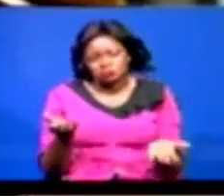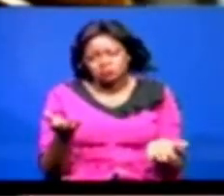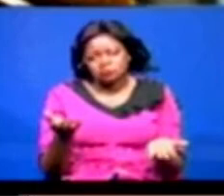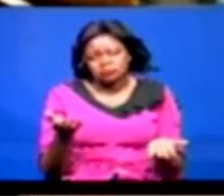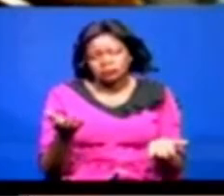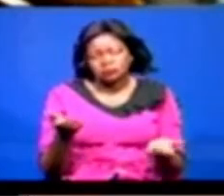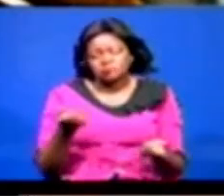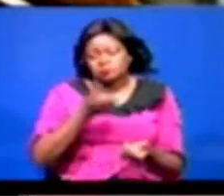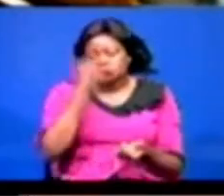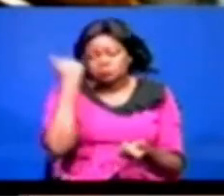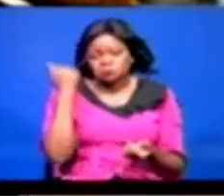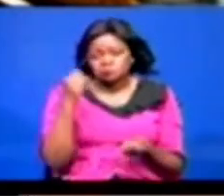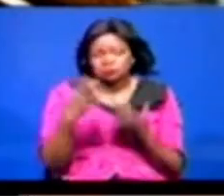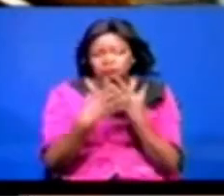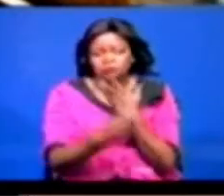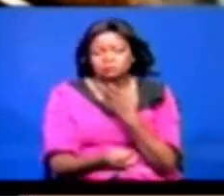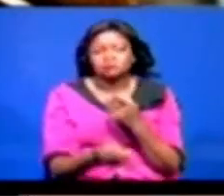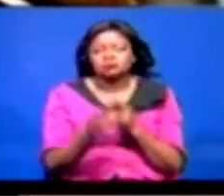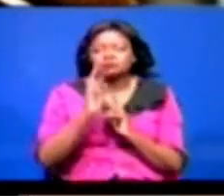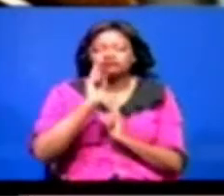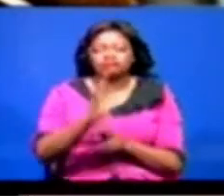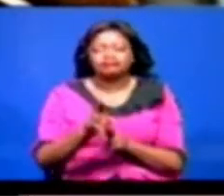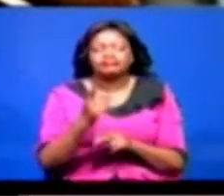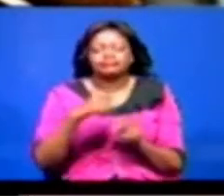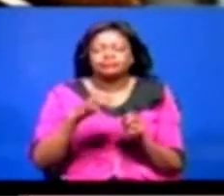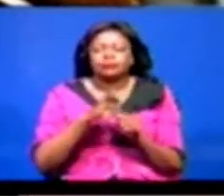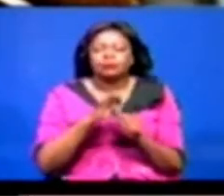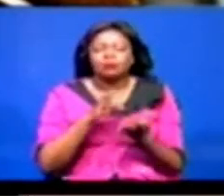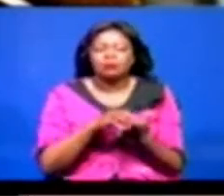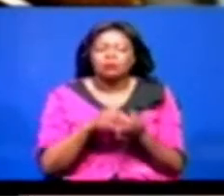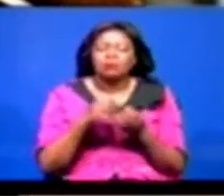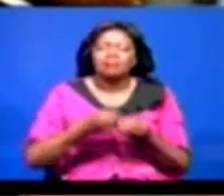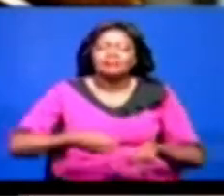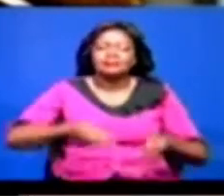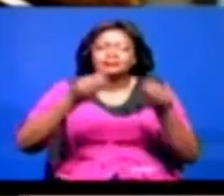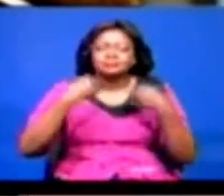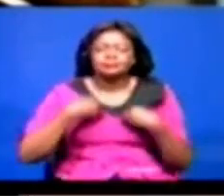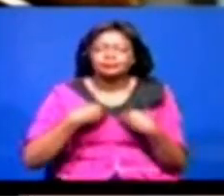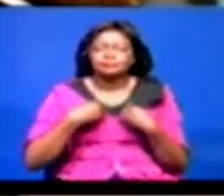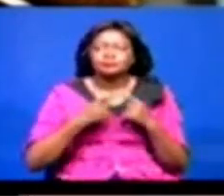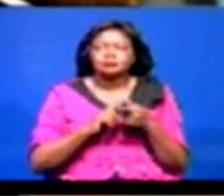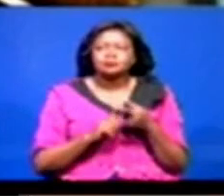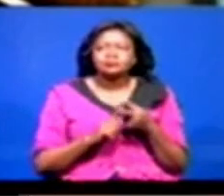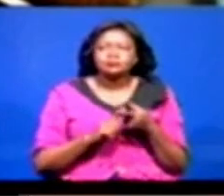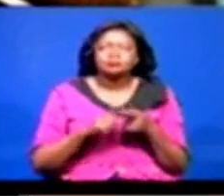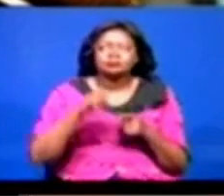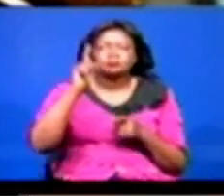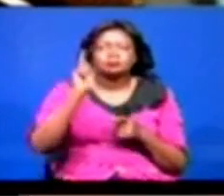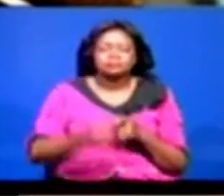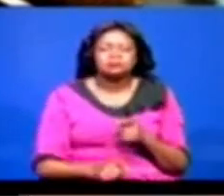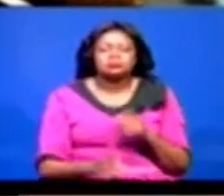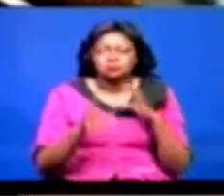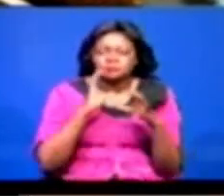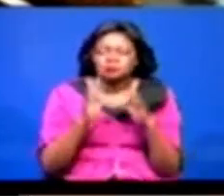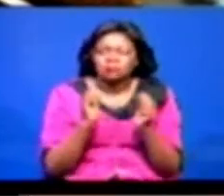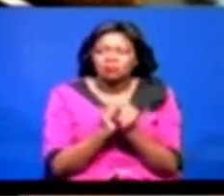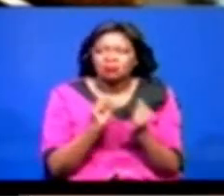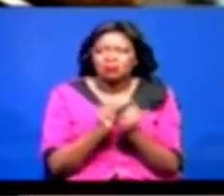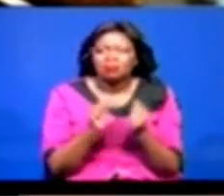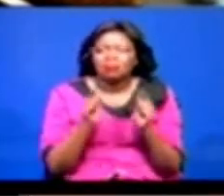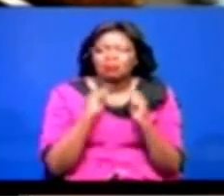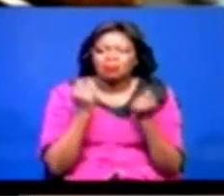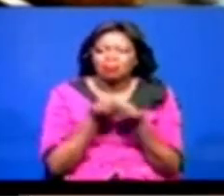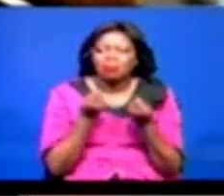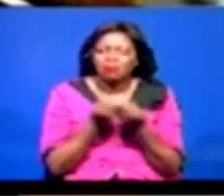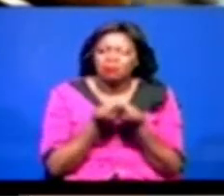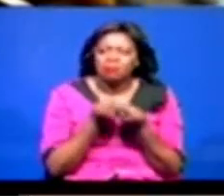Because a copy of the results from the polling station would be given to me, I then should be able to communicate with my team, perhaps my